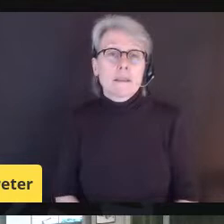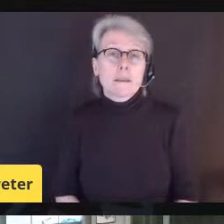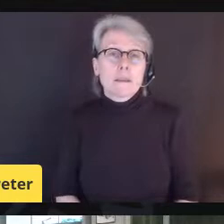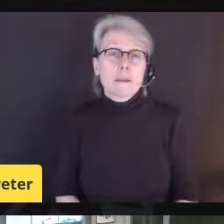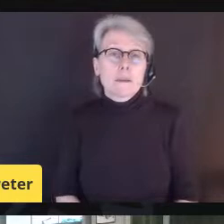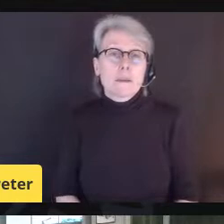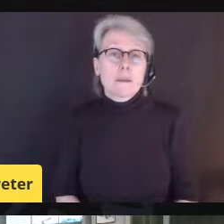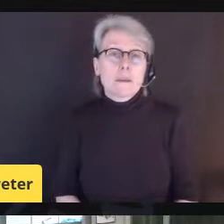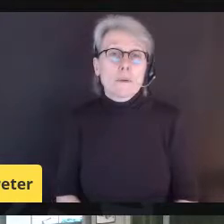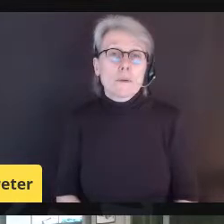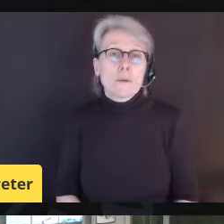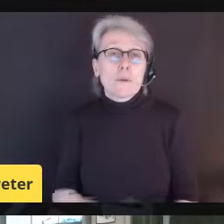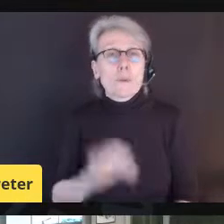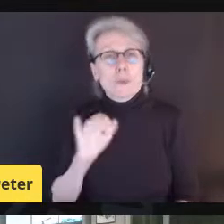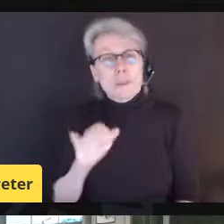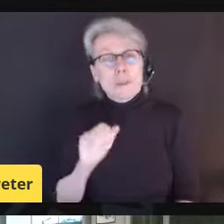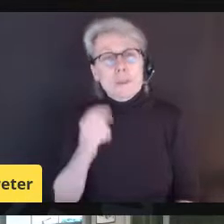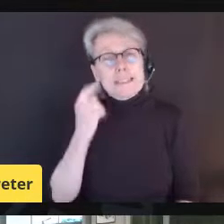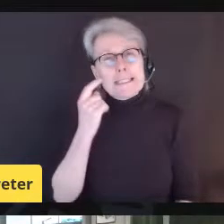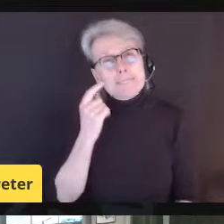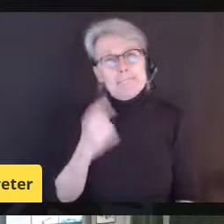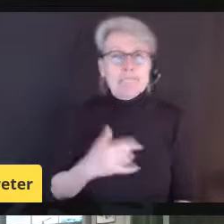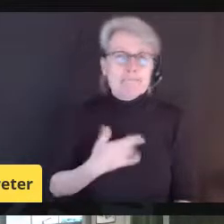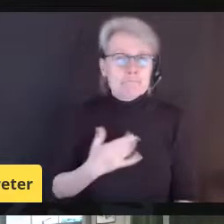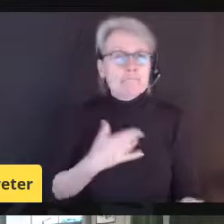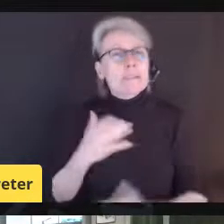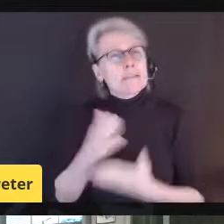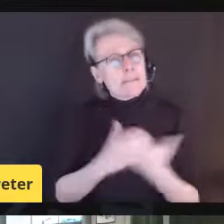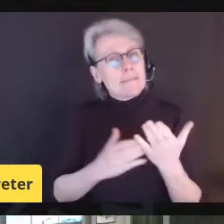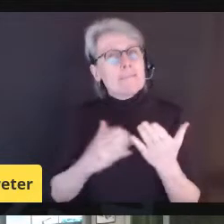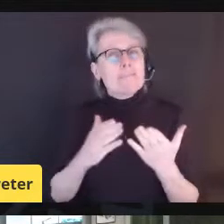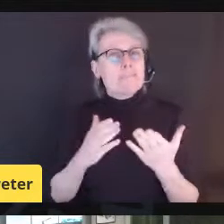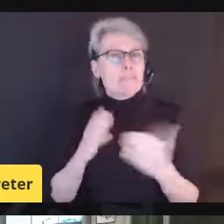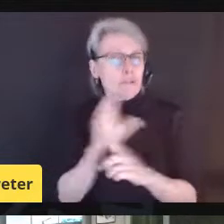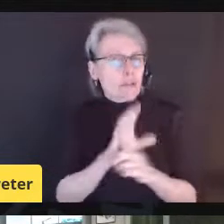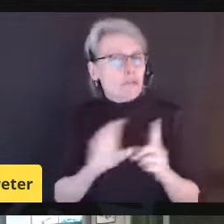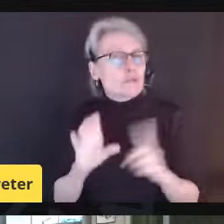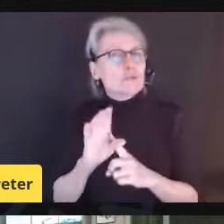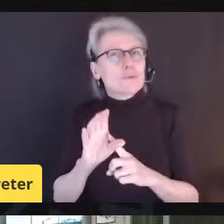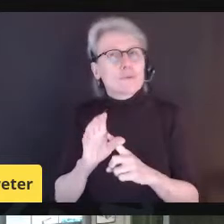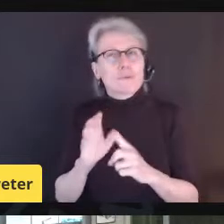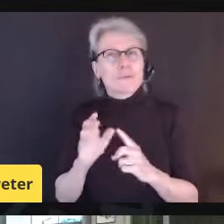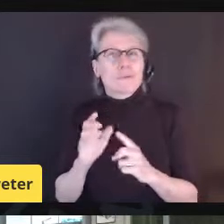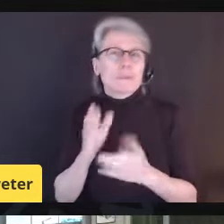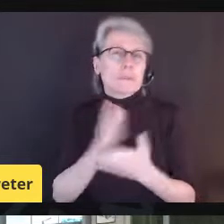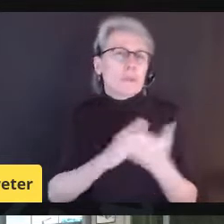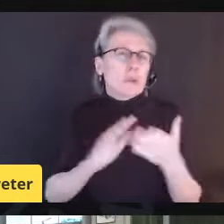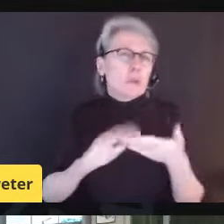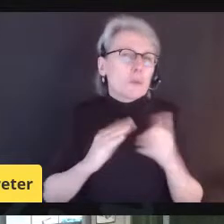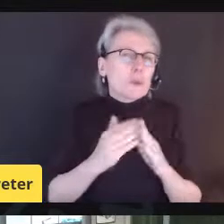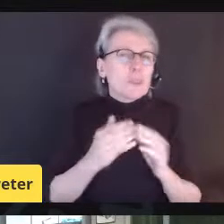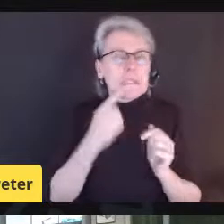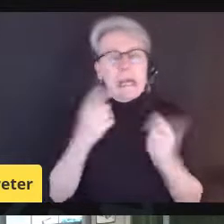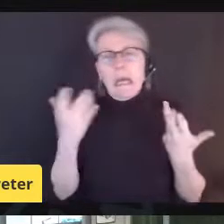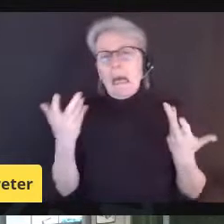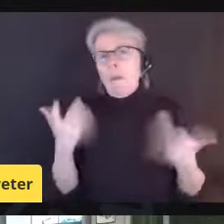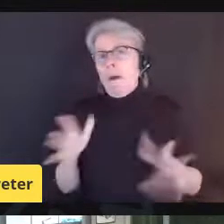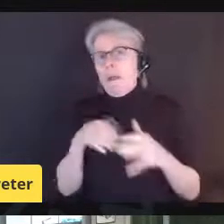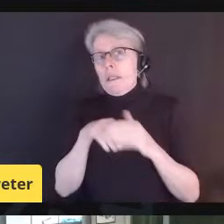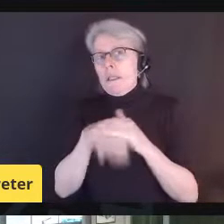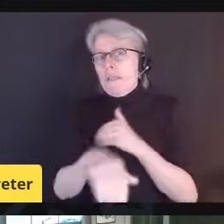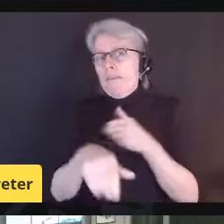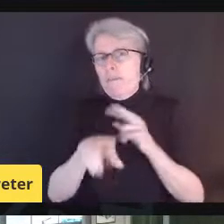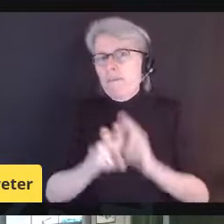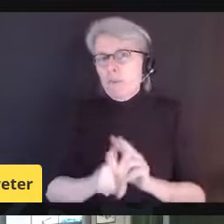I find that certain cultures in our community they're like, oh, I don't even want to come to the funeral home, or